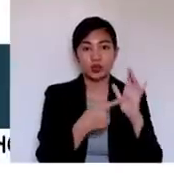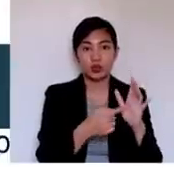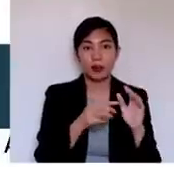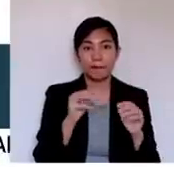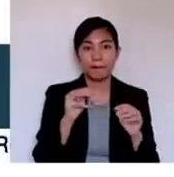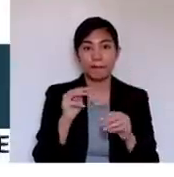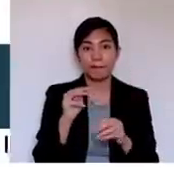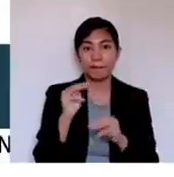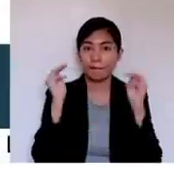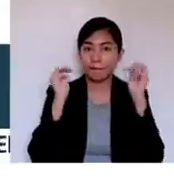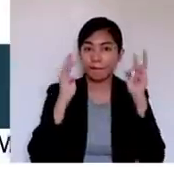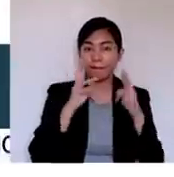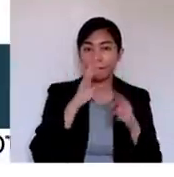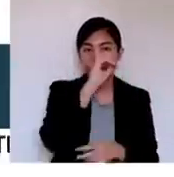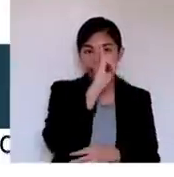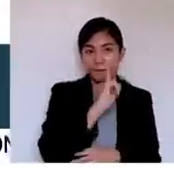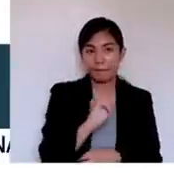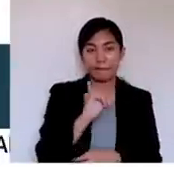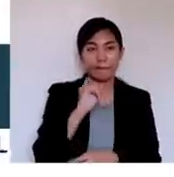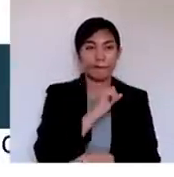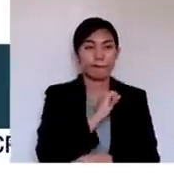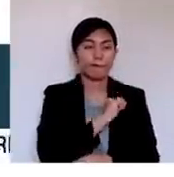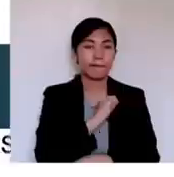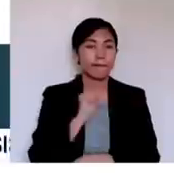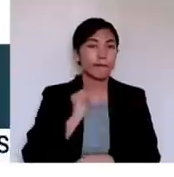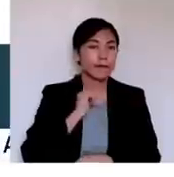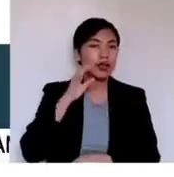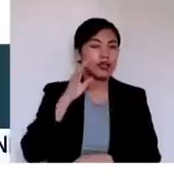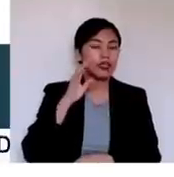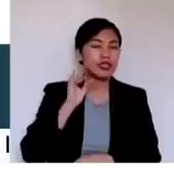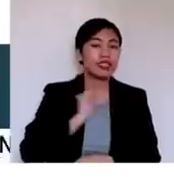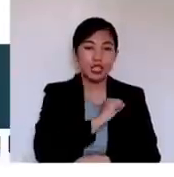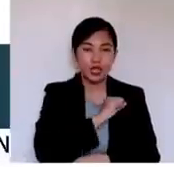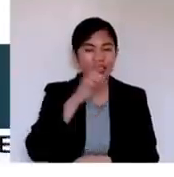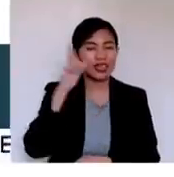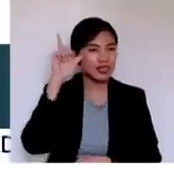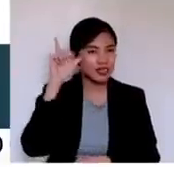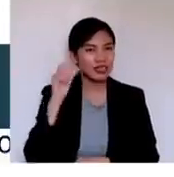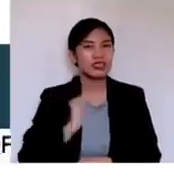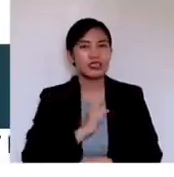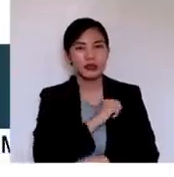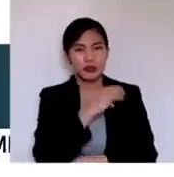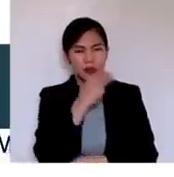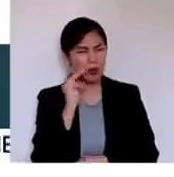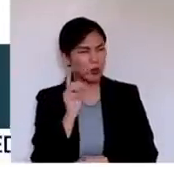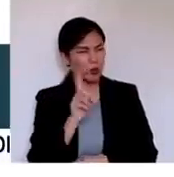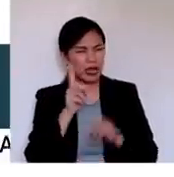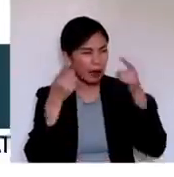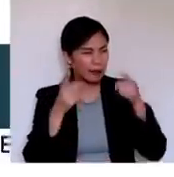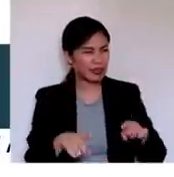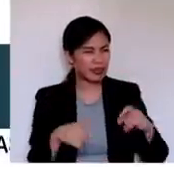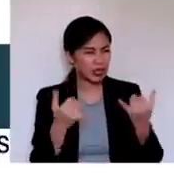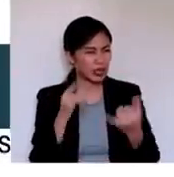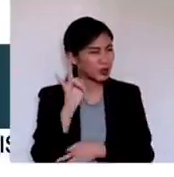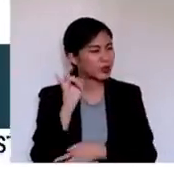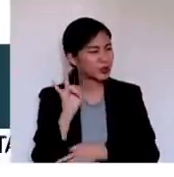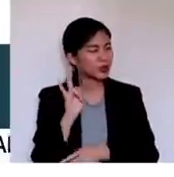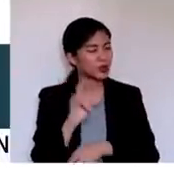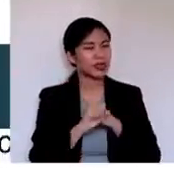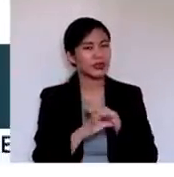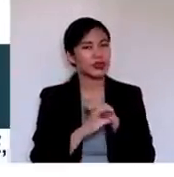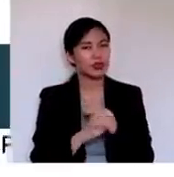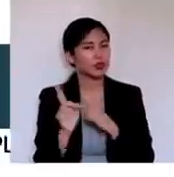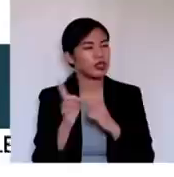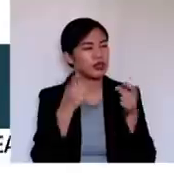Ping Lacson. We got to talk about Manny Pacquiao as well. I mean, what is happening to their campaigns? What's going